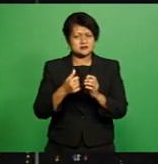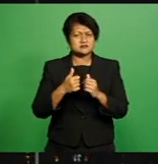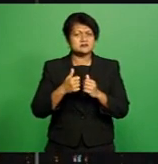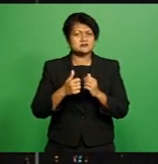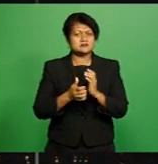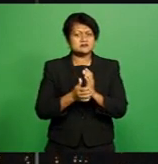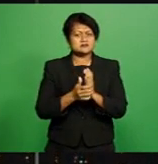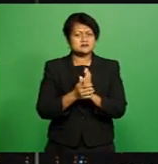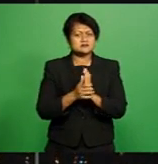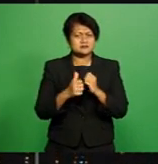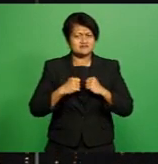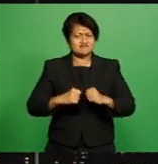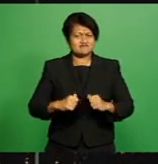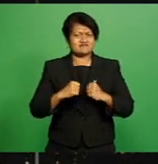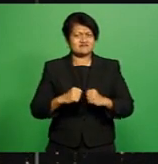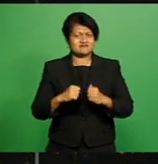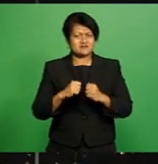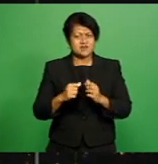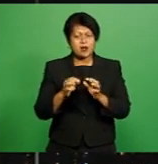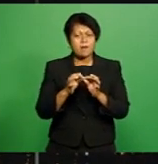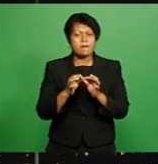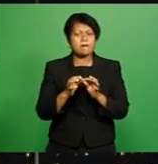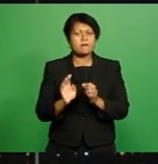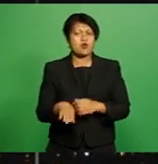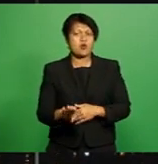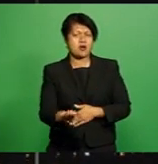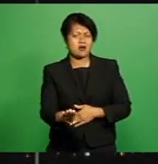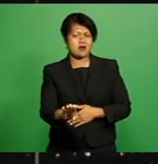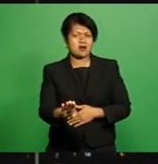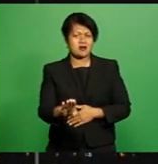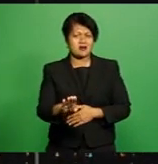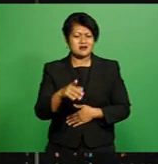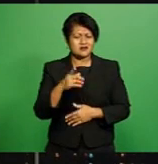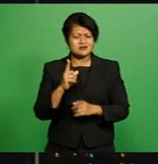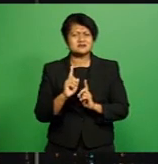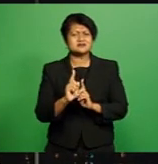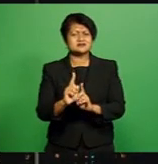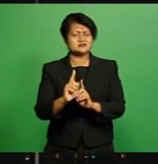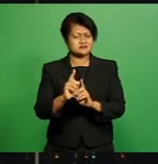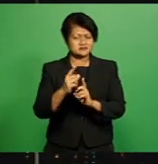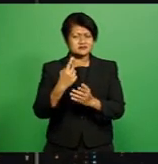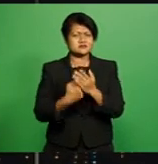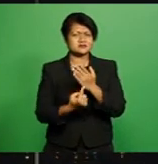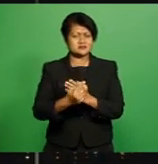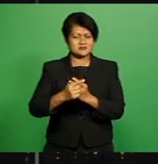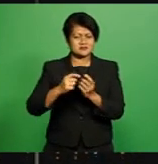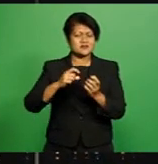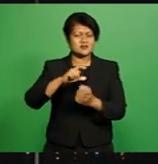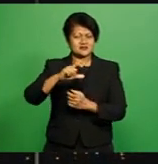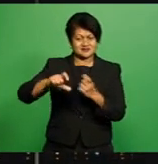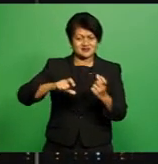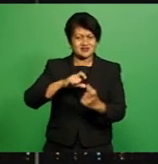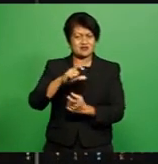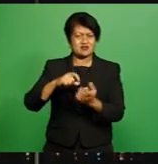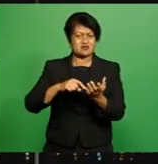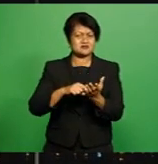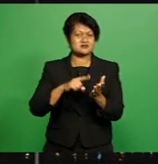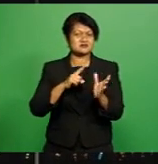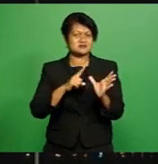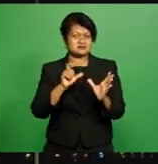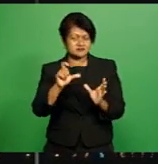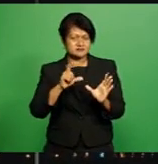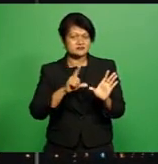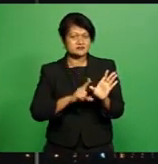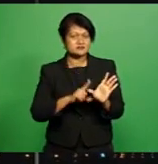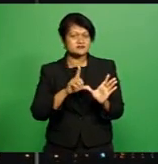and parts of Matawata province needed following tropical cyclones Yasa and Ana. Fiji Nursing Association